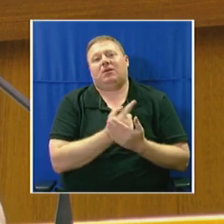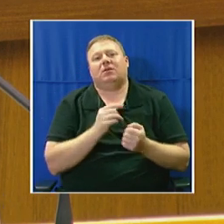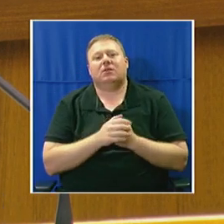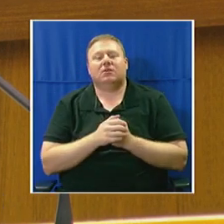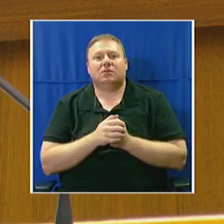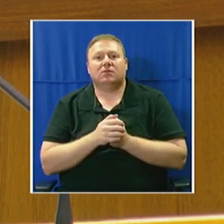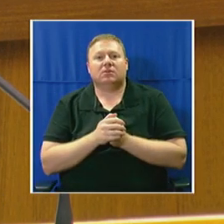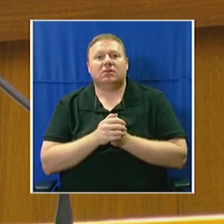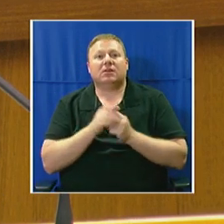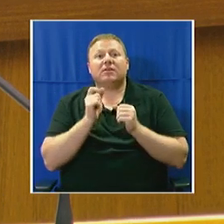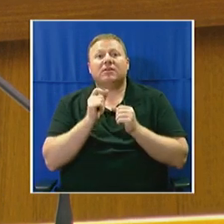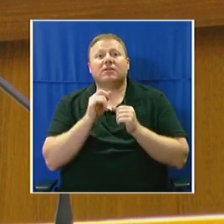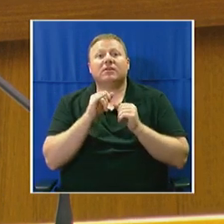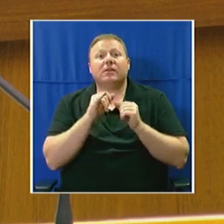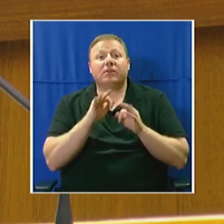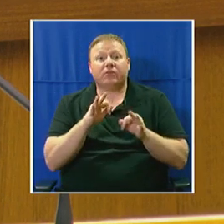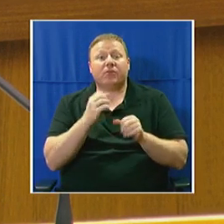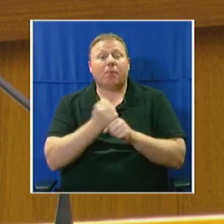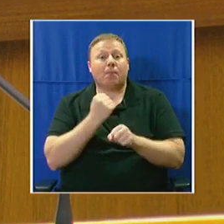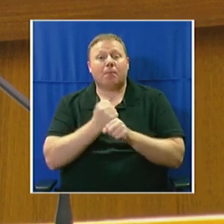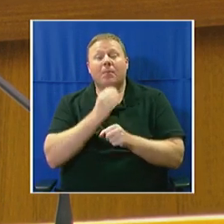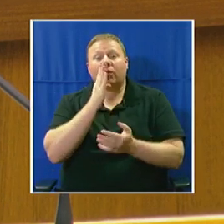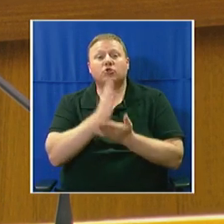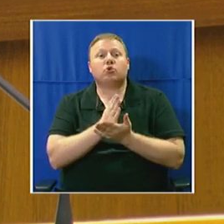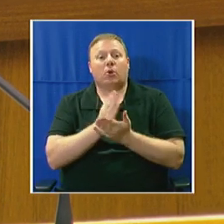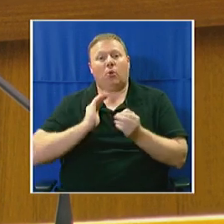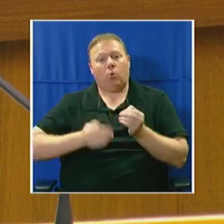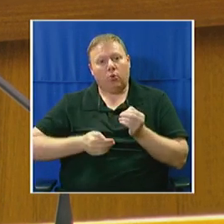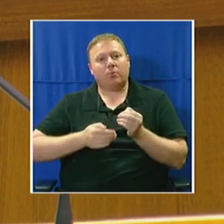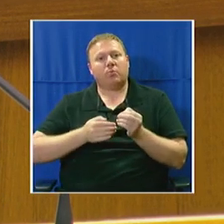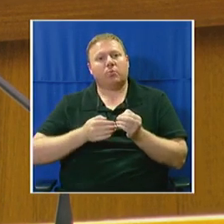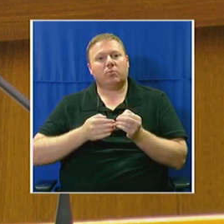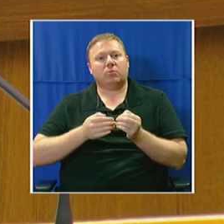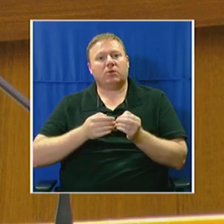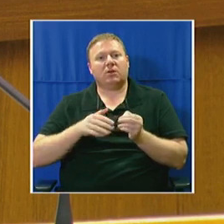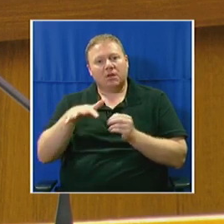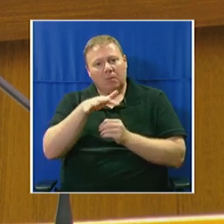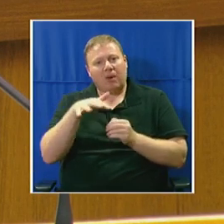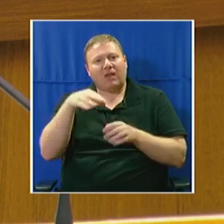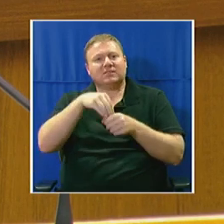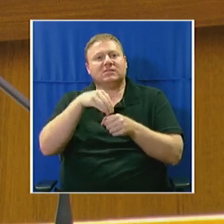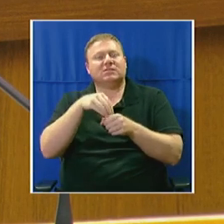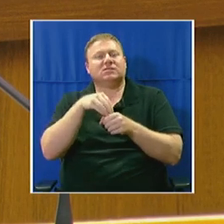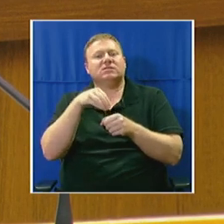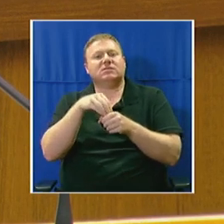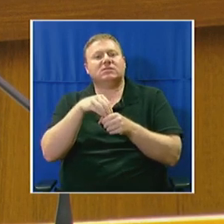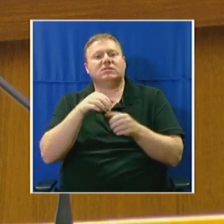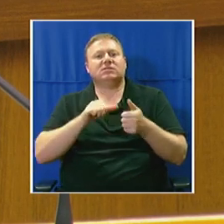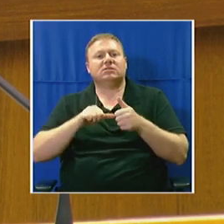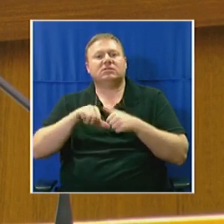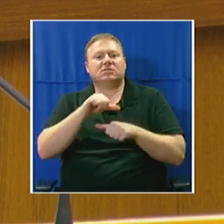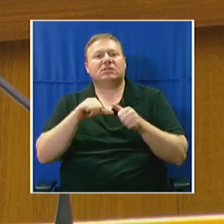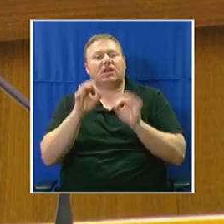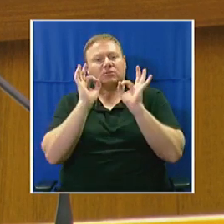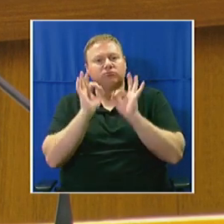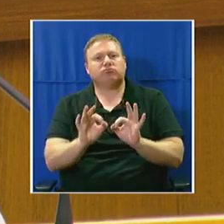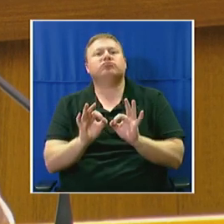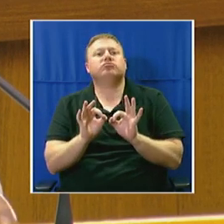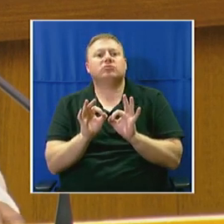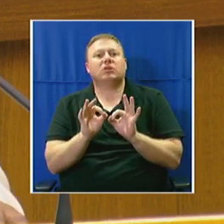ensure that women occupy their rightful place in society at the center of that must be the economic